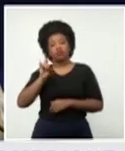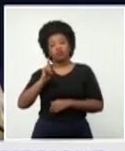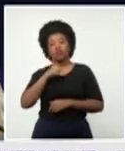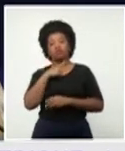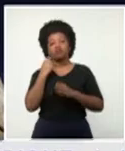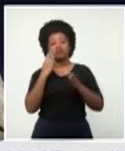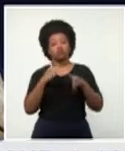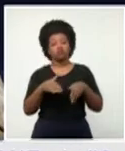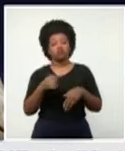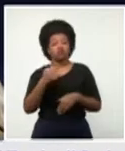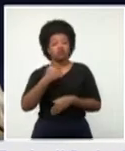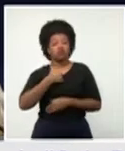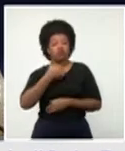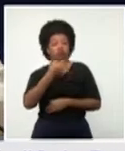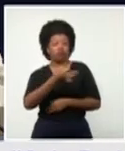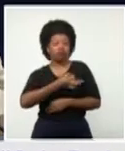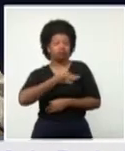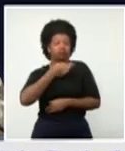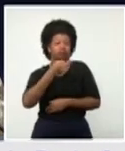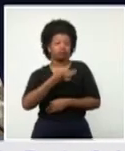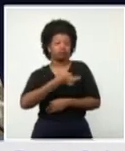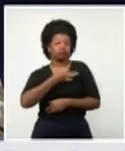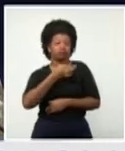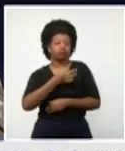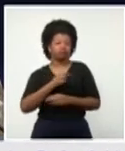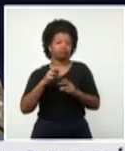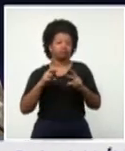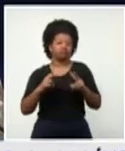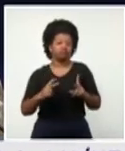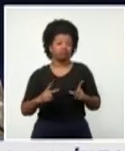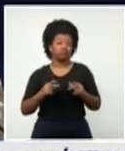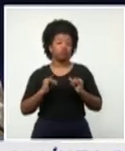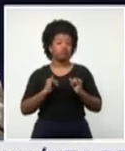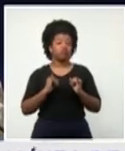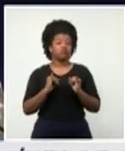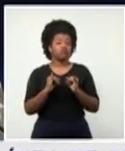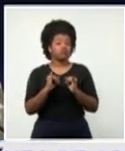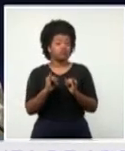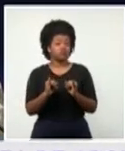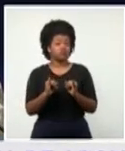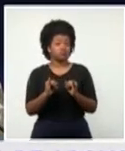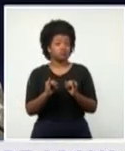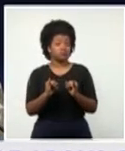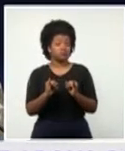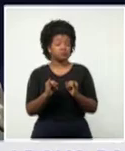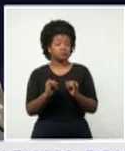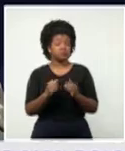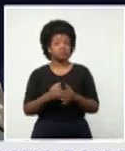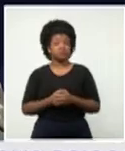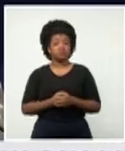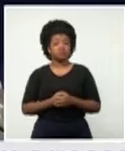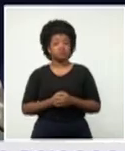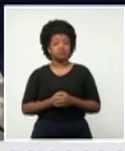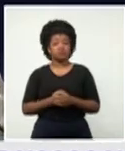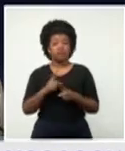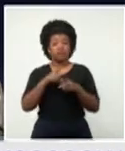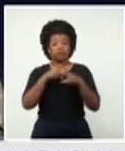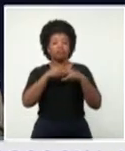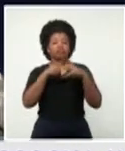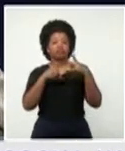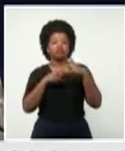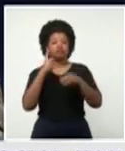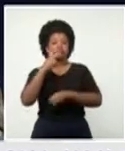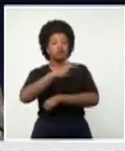109 deaths. I insist on this information to provide a glimpse of